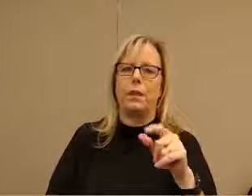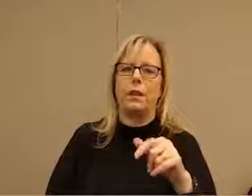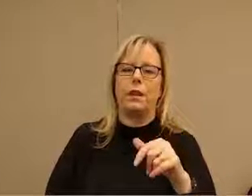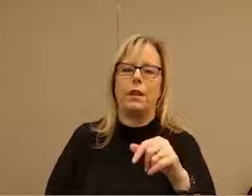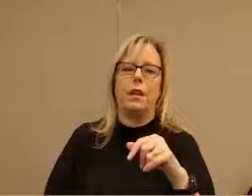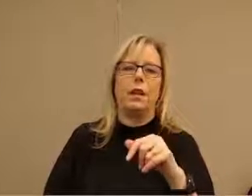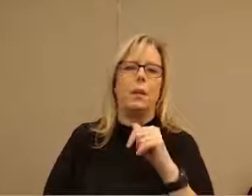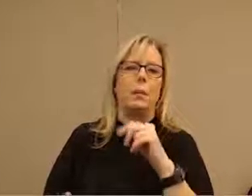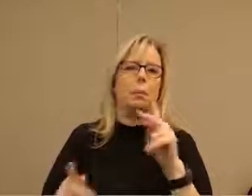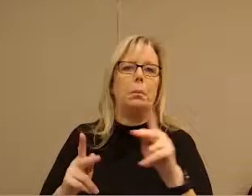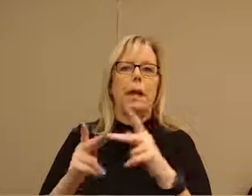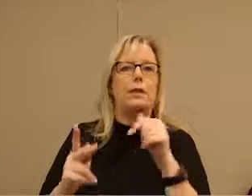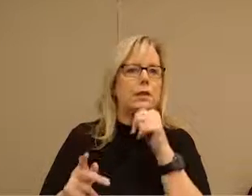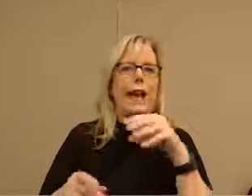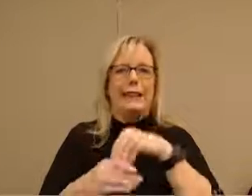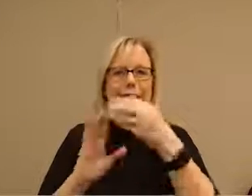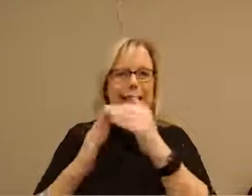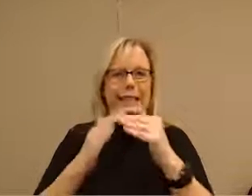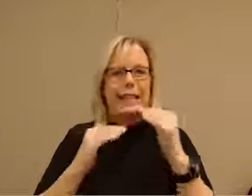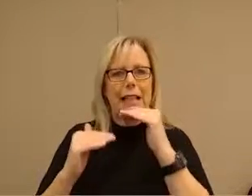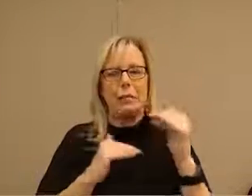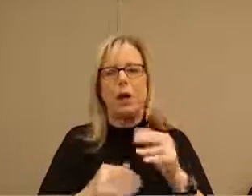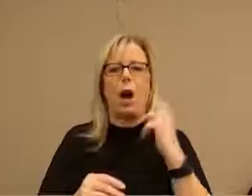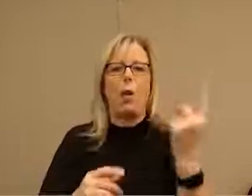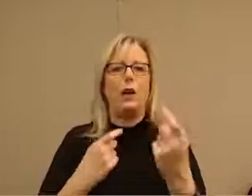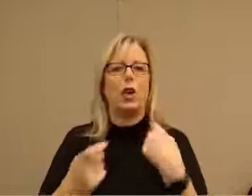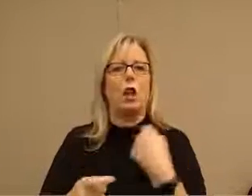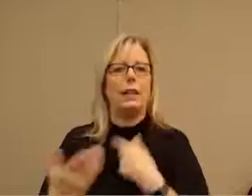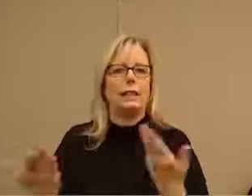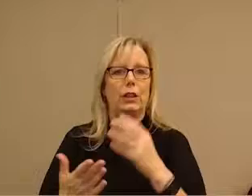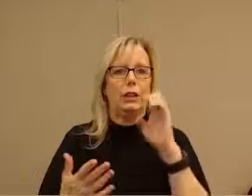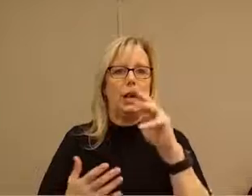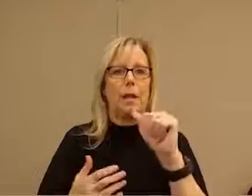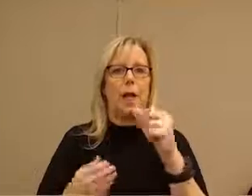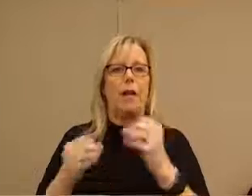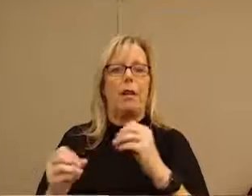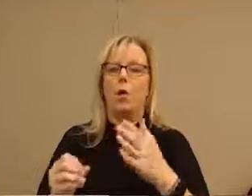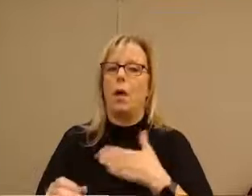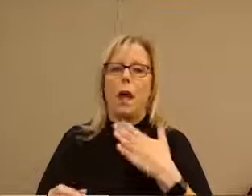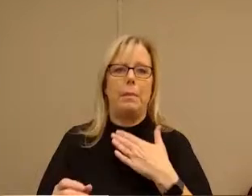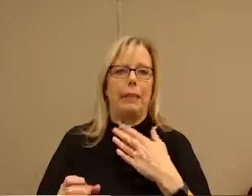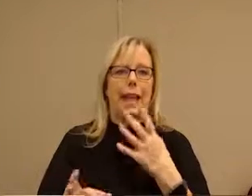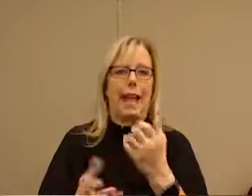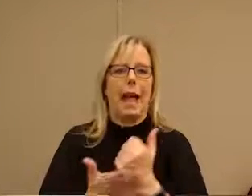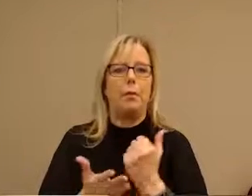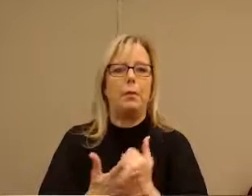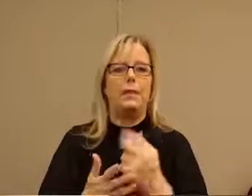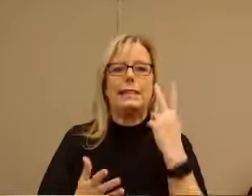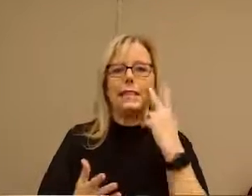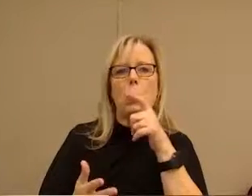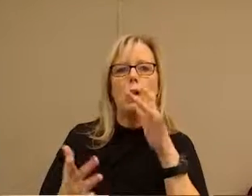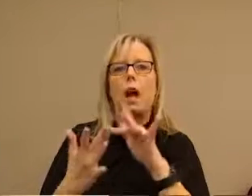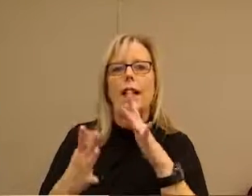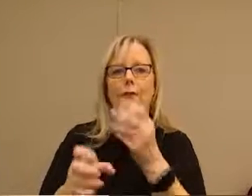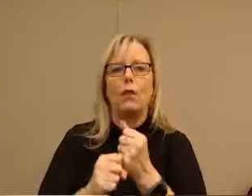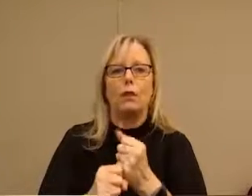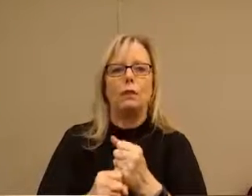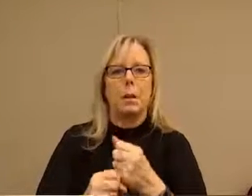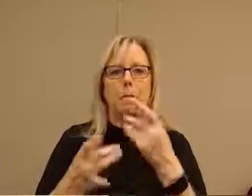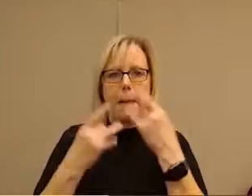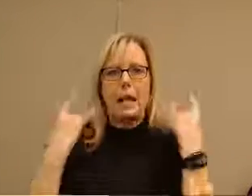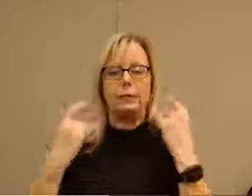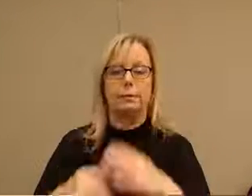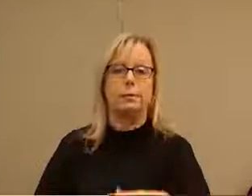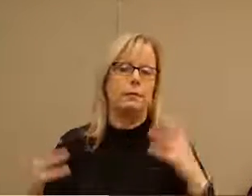unincorporated areas to pick up masks. Exactly, or you can always call us here at the EMA office and we'll put you in the right direction on who you can contact.